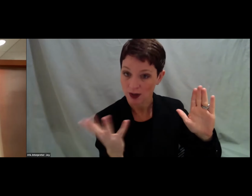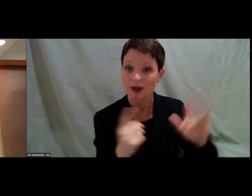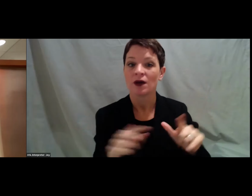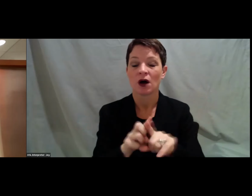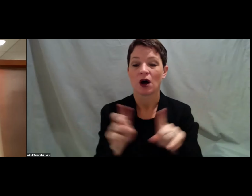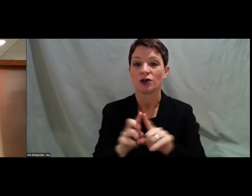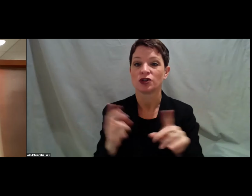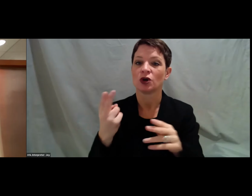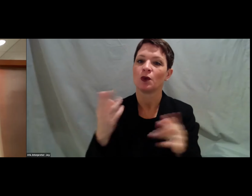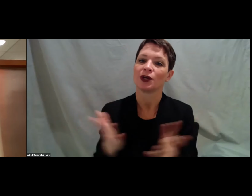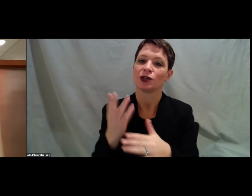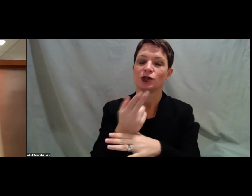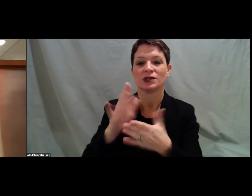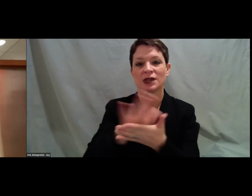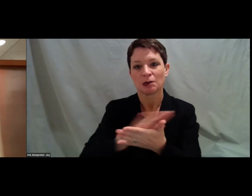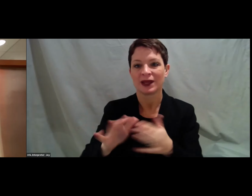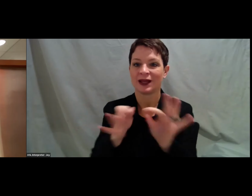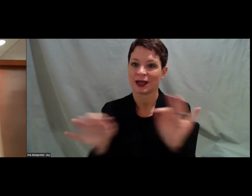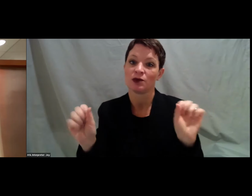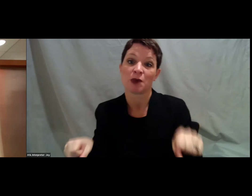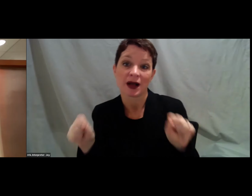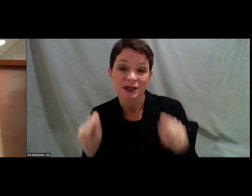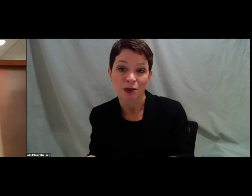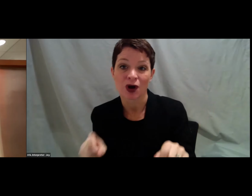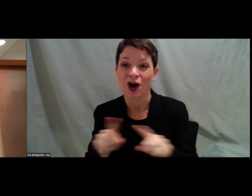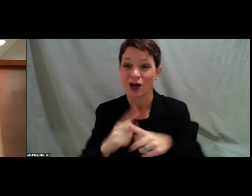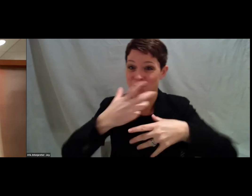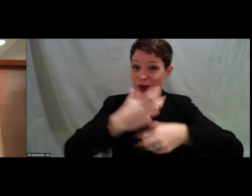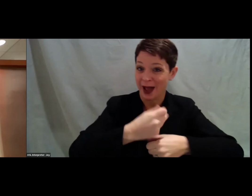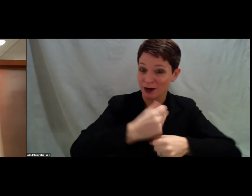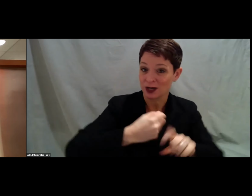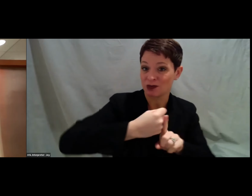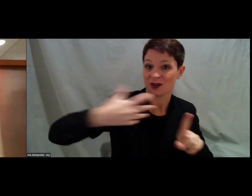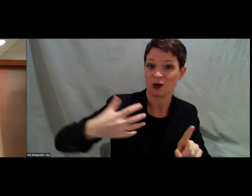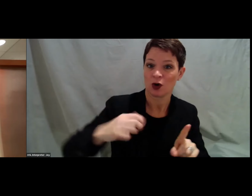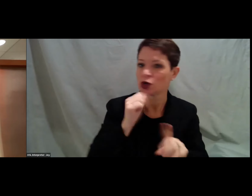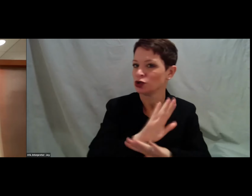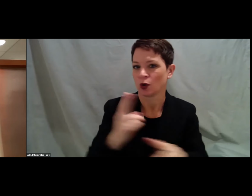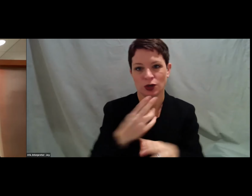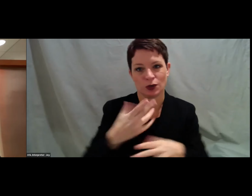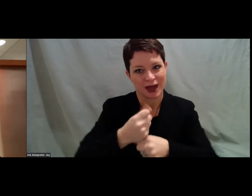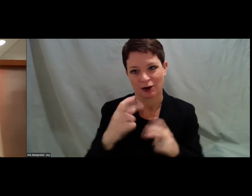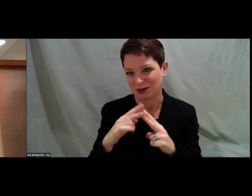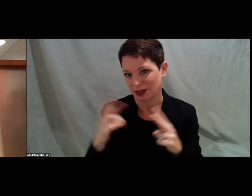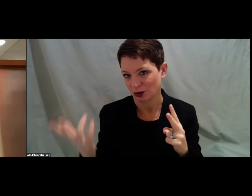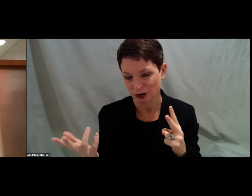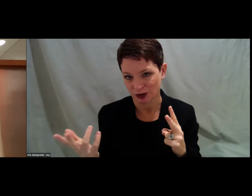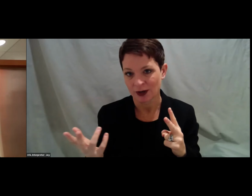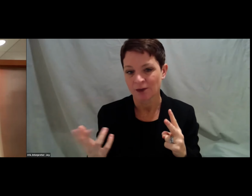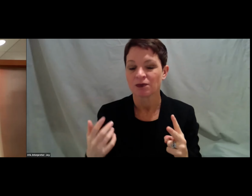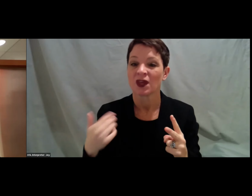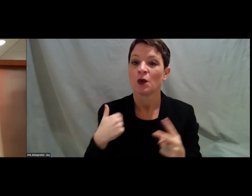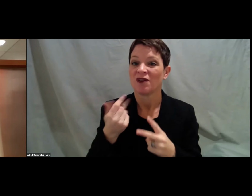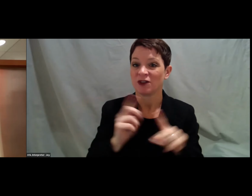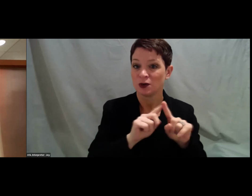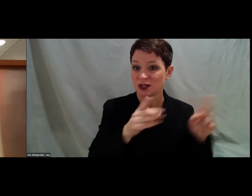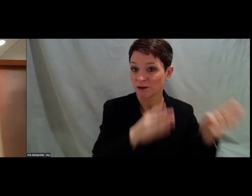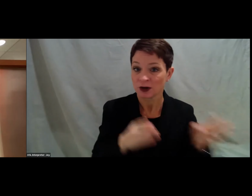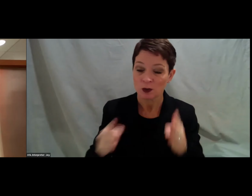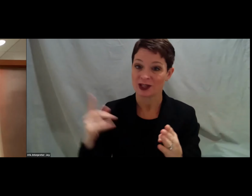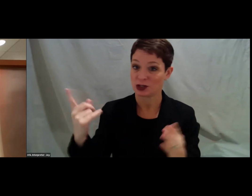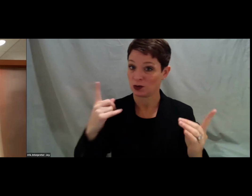to use plain language wherever possible and define acronyms or avoid using them altogether. We have a few channels by which to